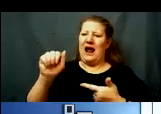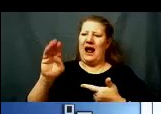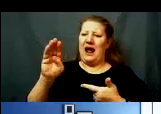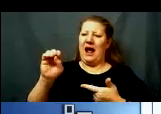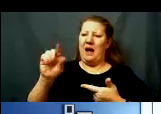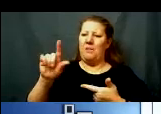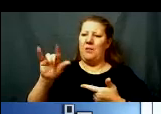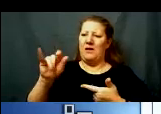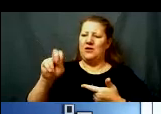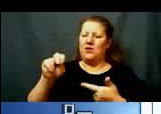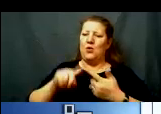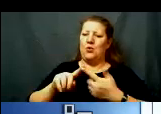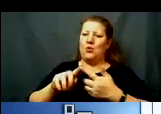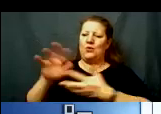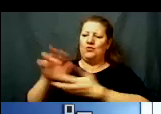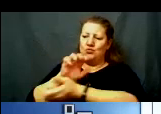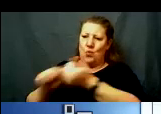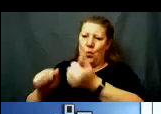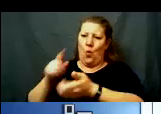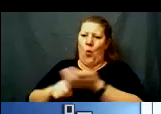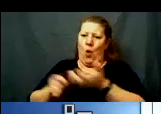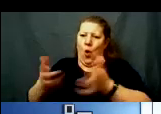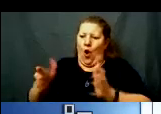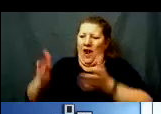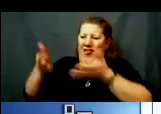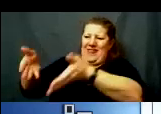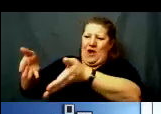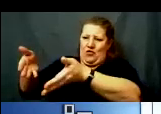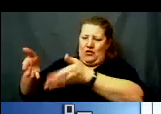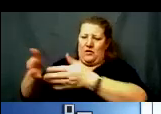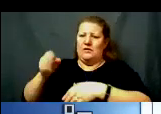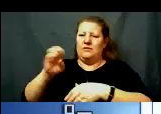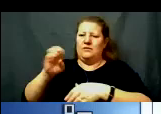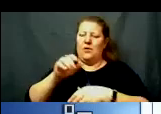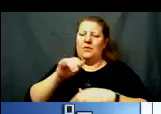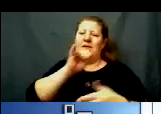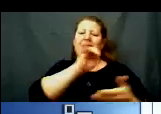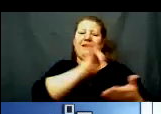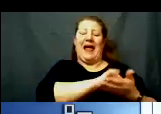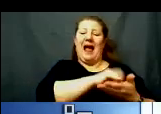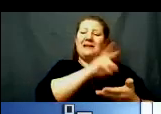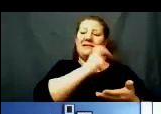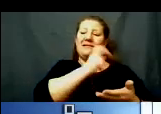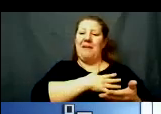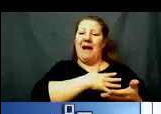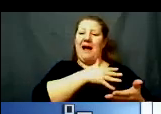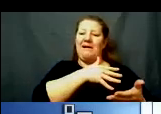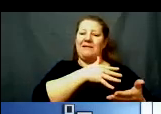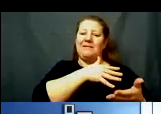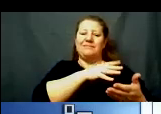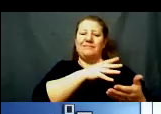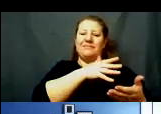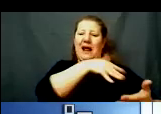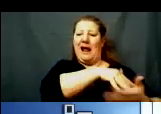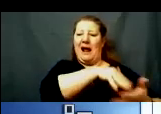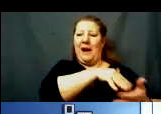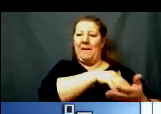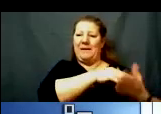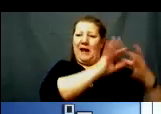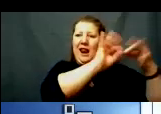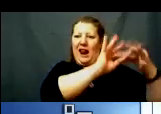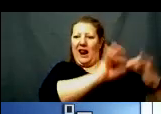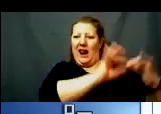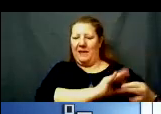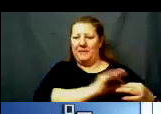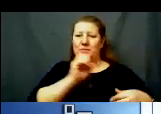in the United States. So that's a lot of sort of academic theoretical verbiage. Let's get more concrete briefly. Everybody's